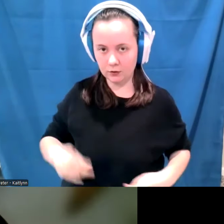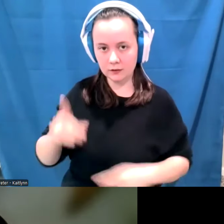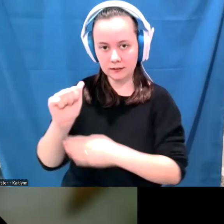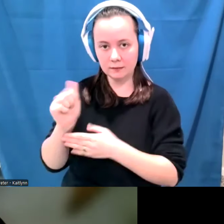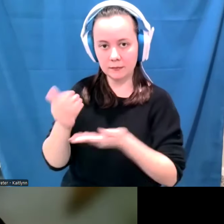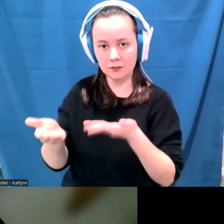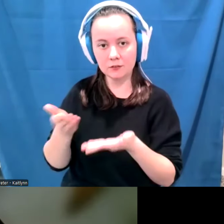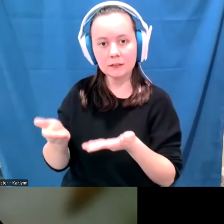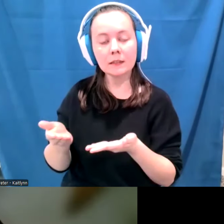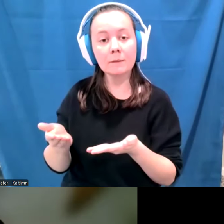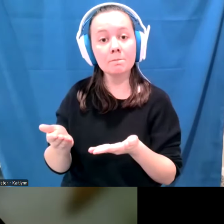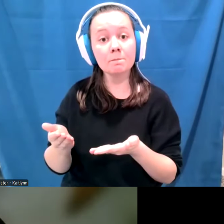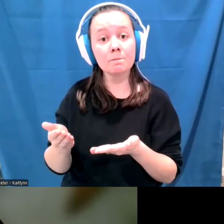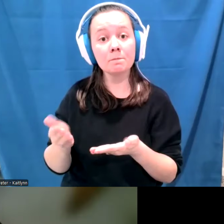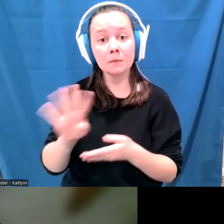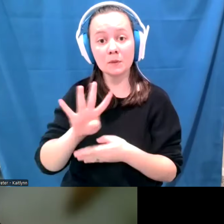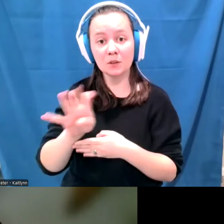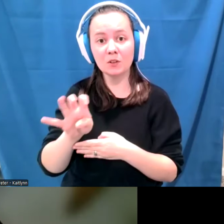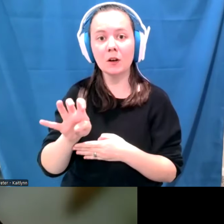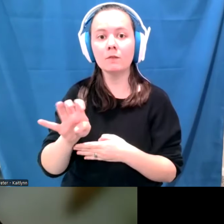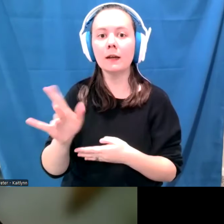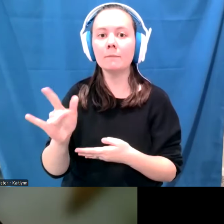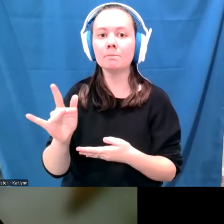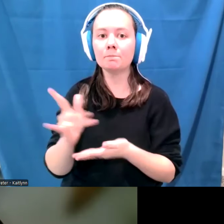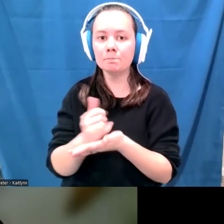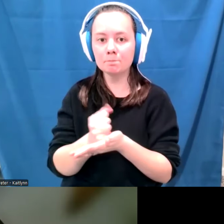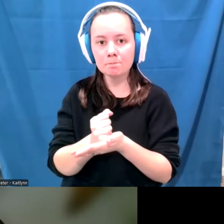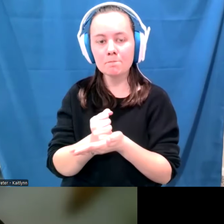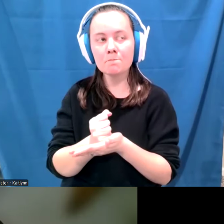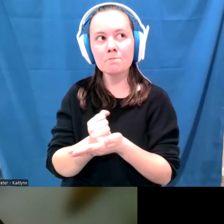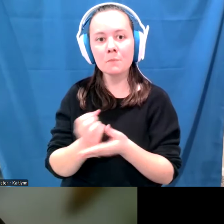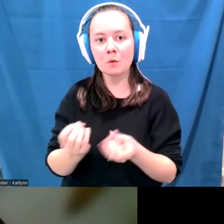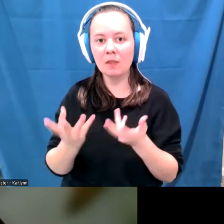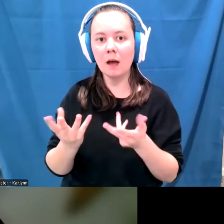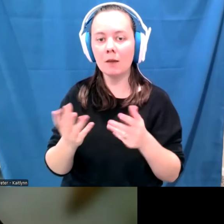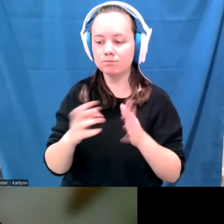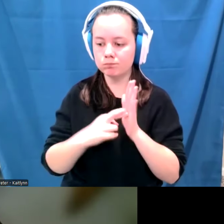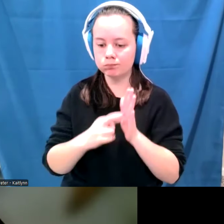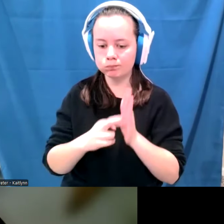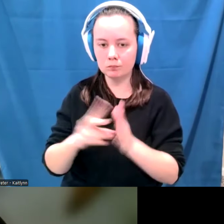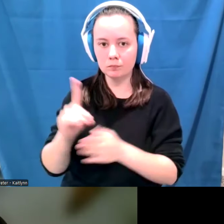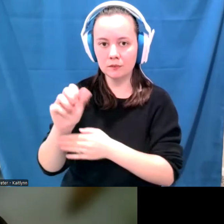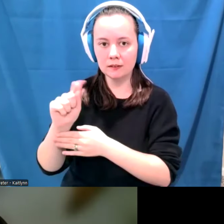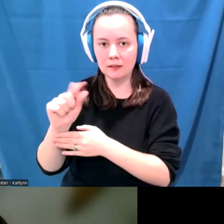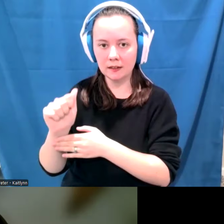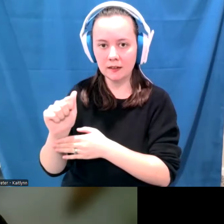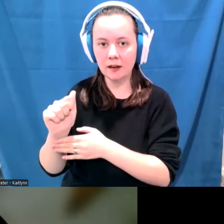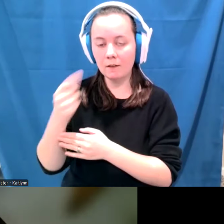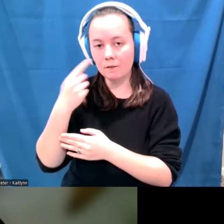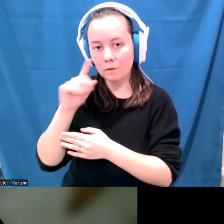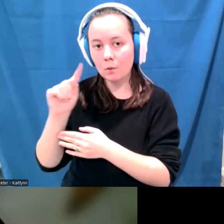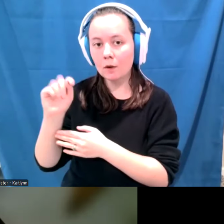services. These surveys generate robust representative data on tenure,